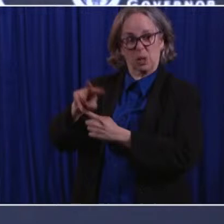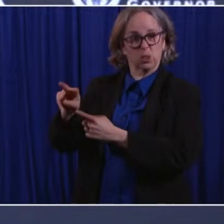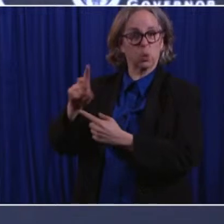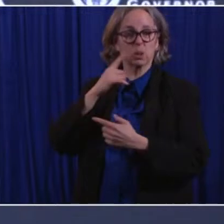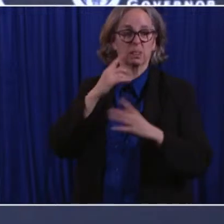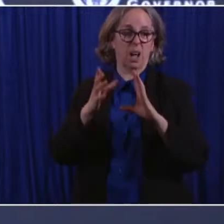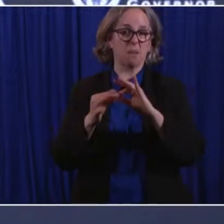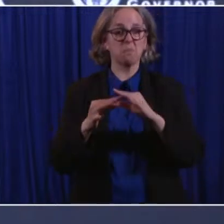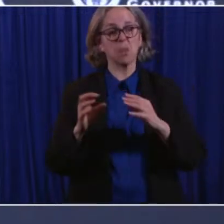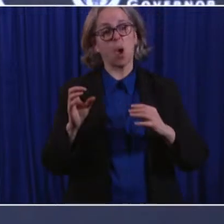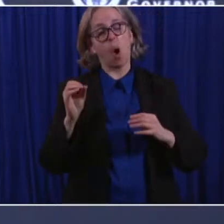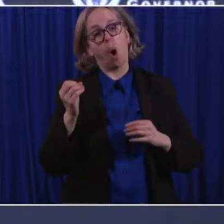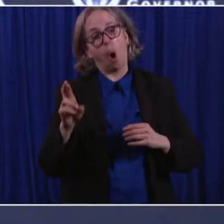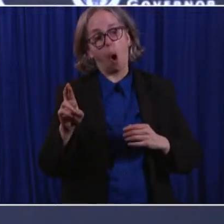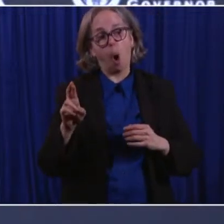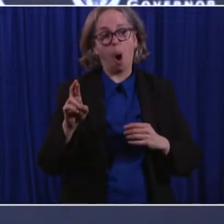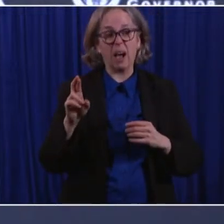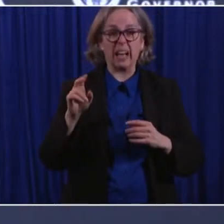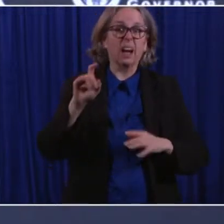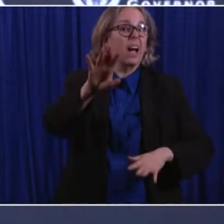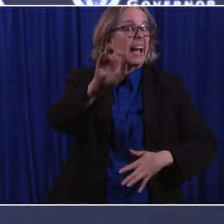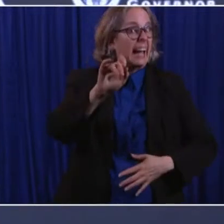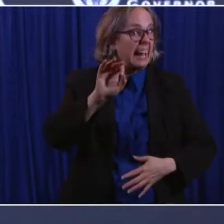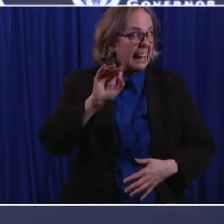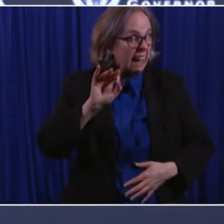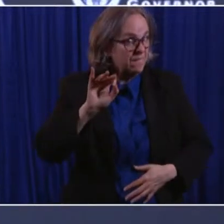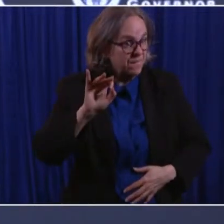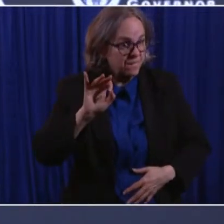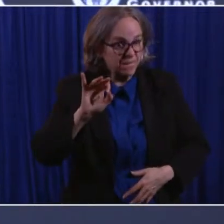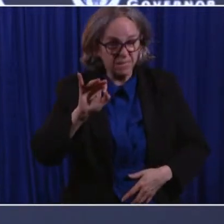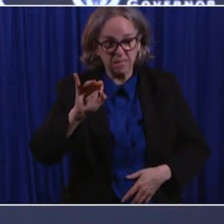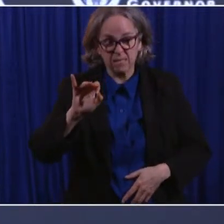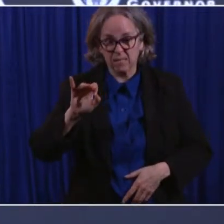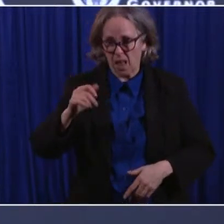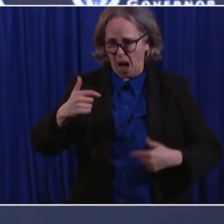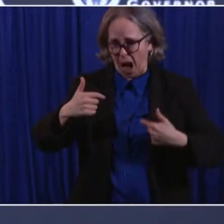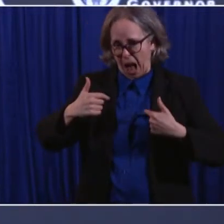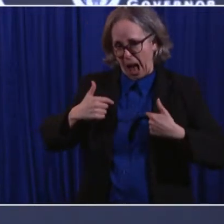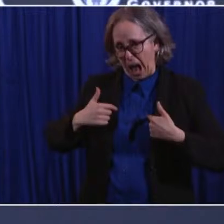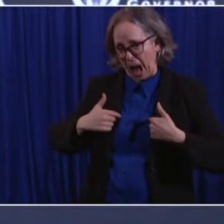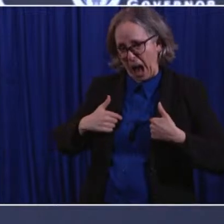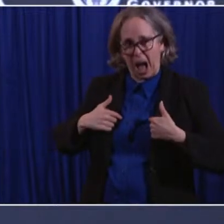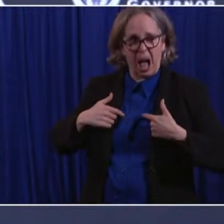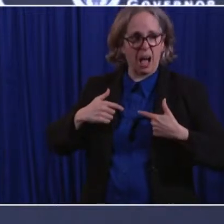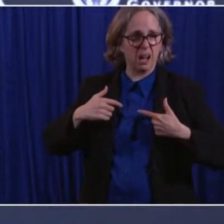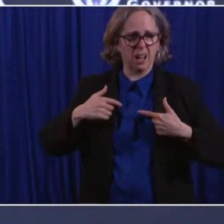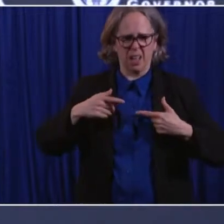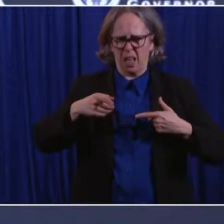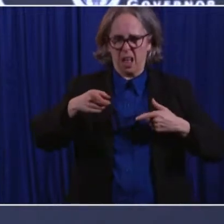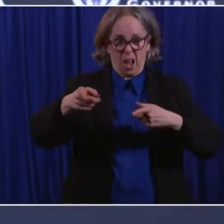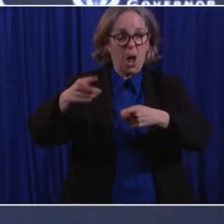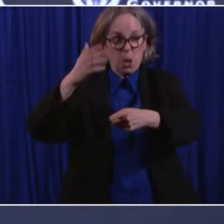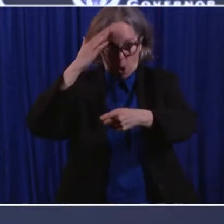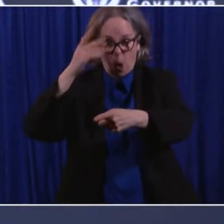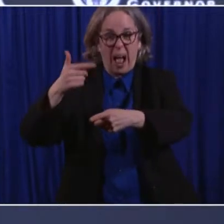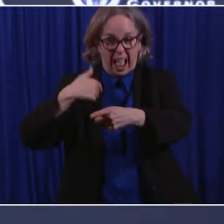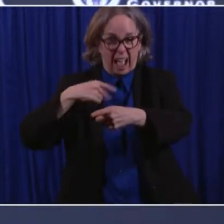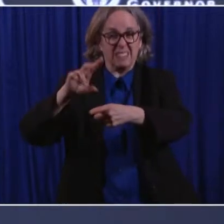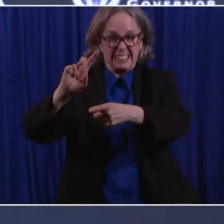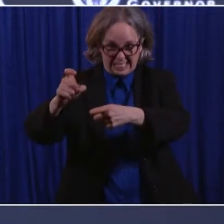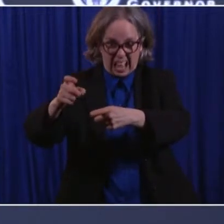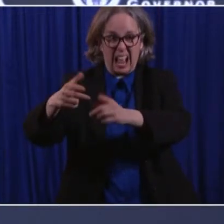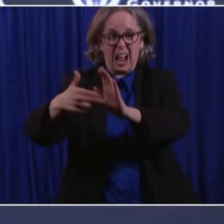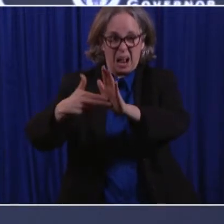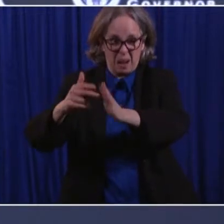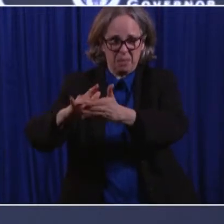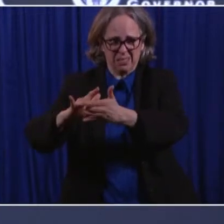who might have infected them has been medically diagnosed. Well, they're coming back from China. We have no ability to see even